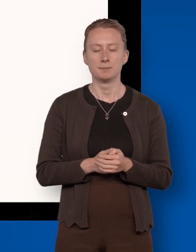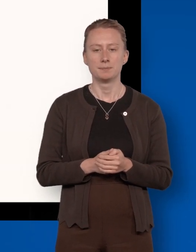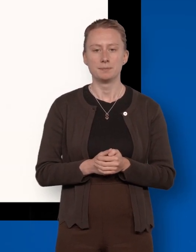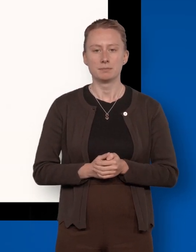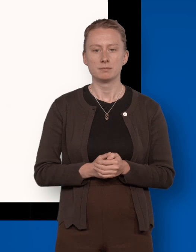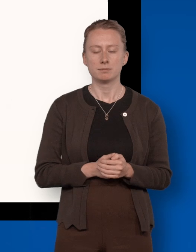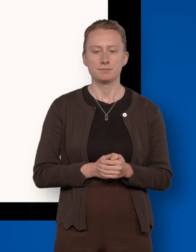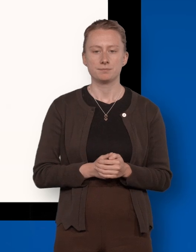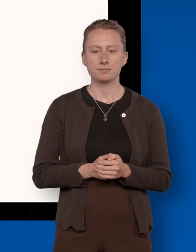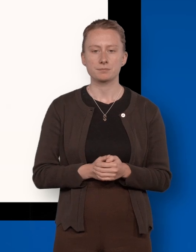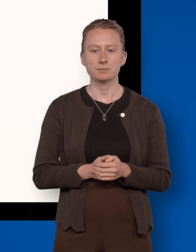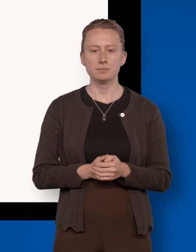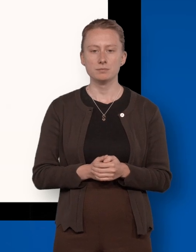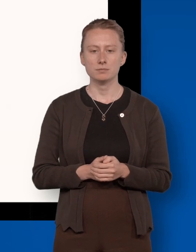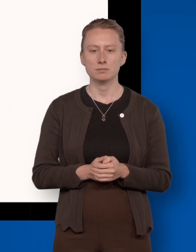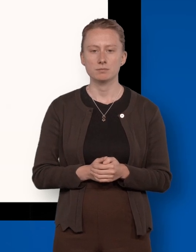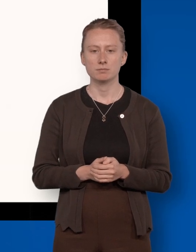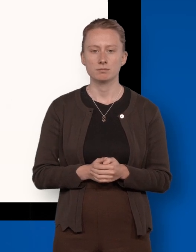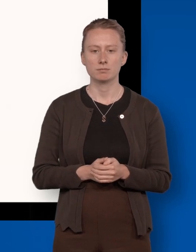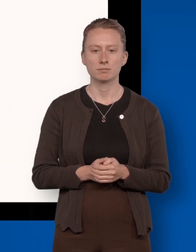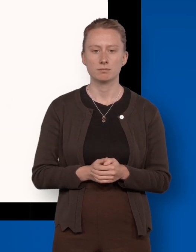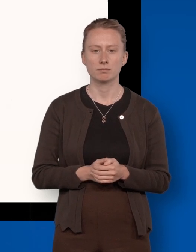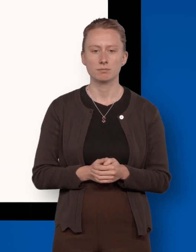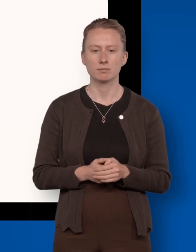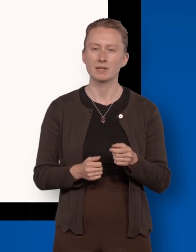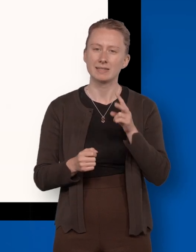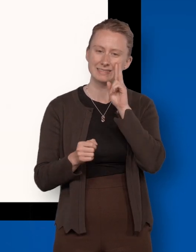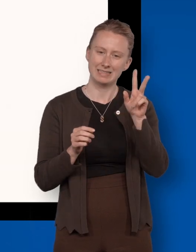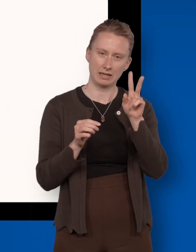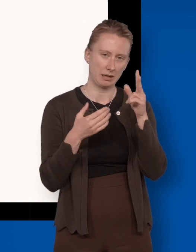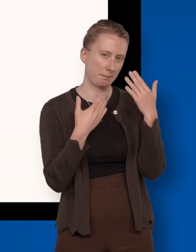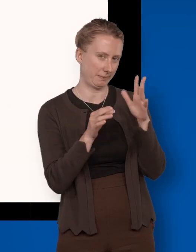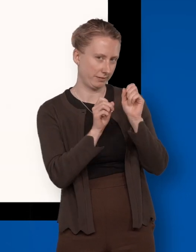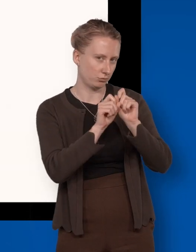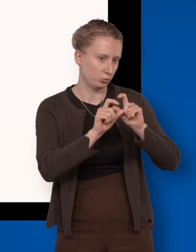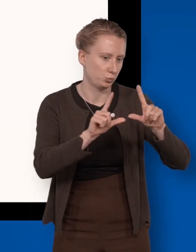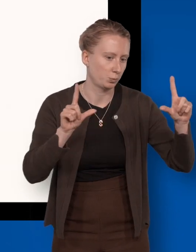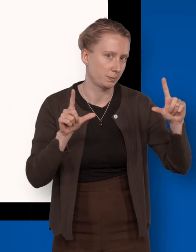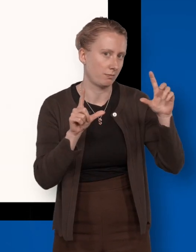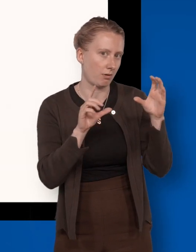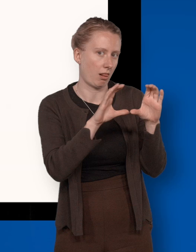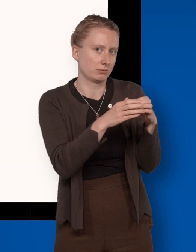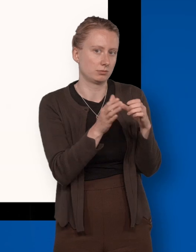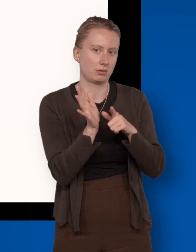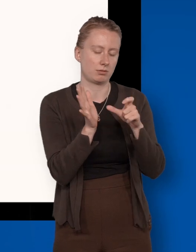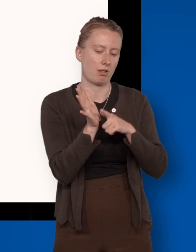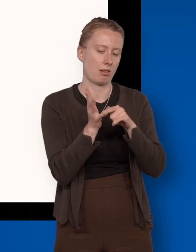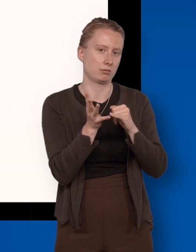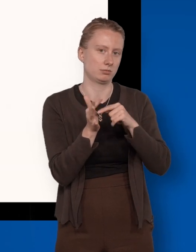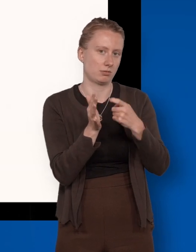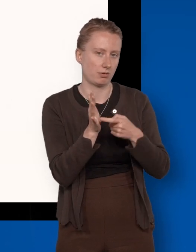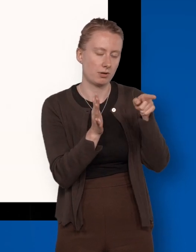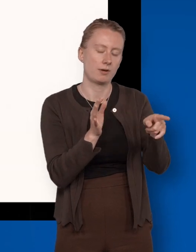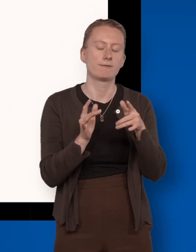is a so here I've zoomed into one of the clusters in the survey responses. So